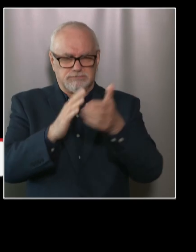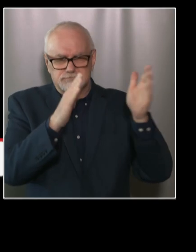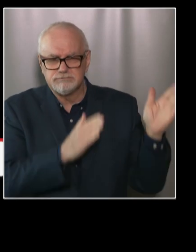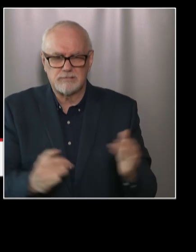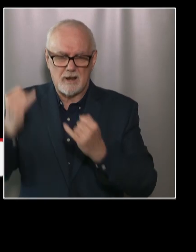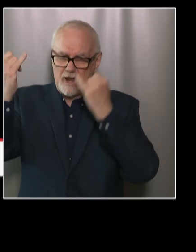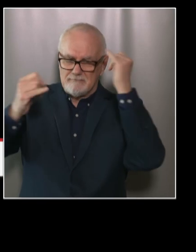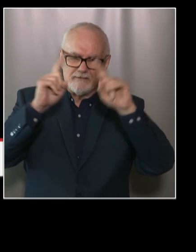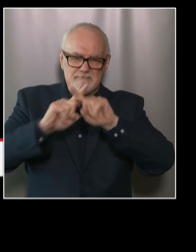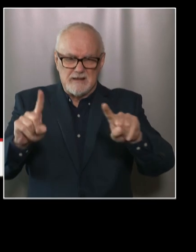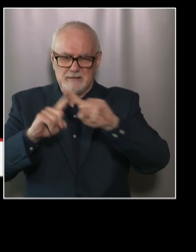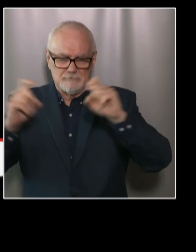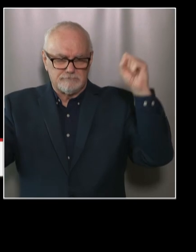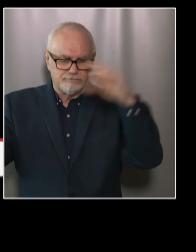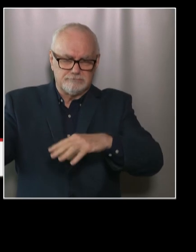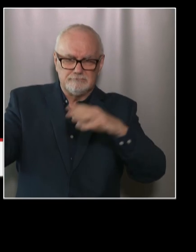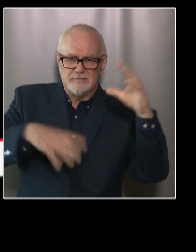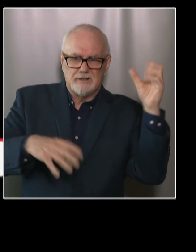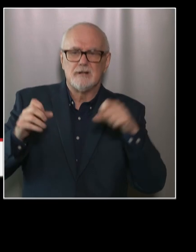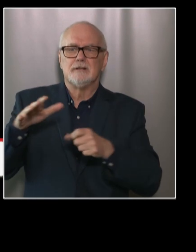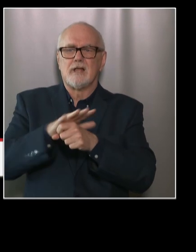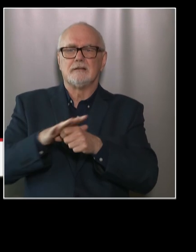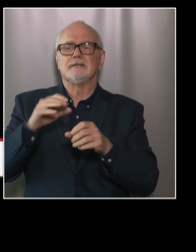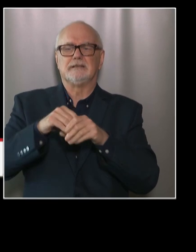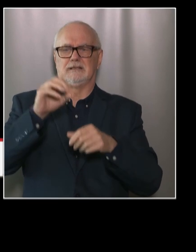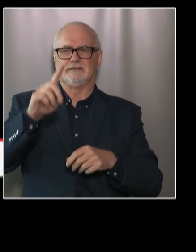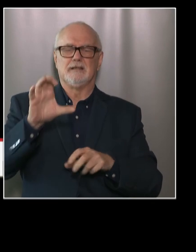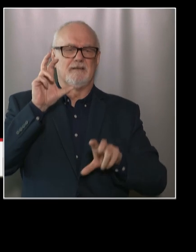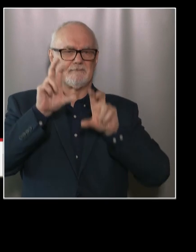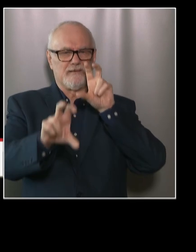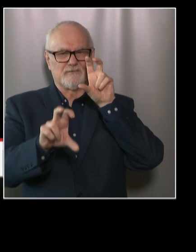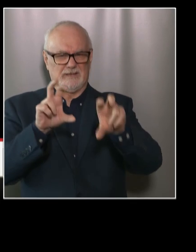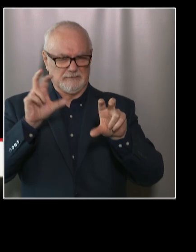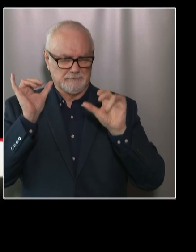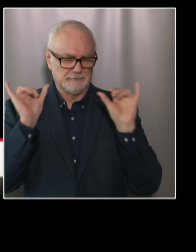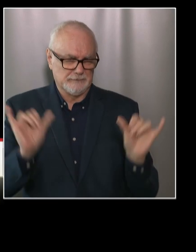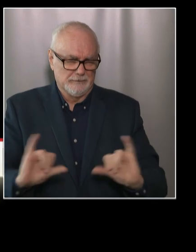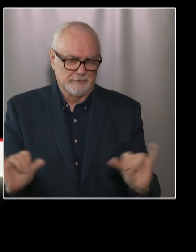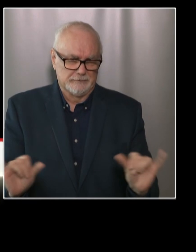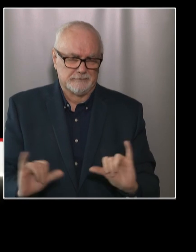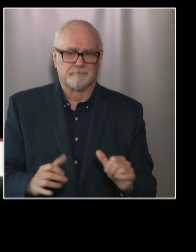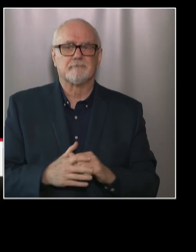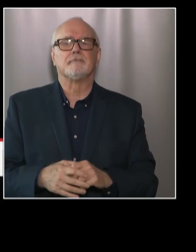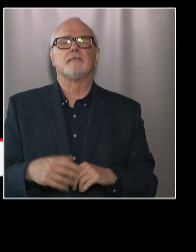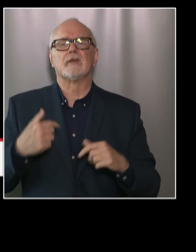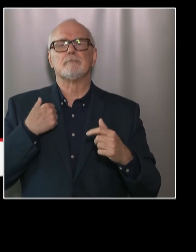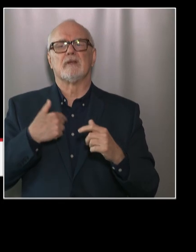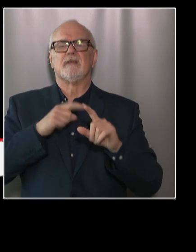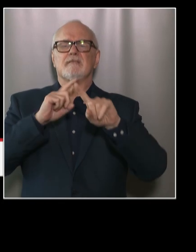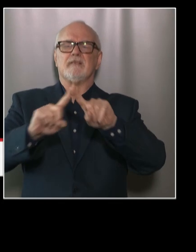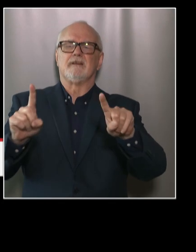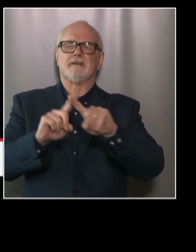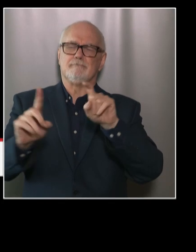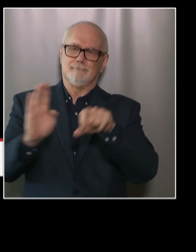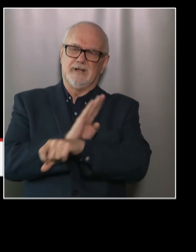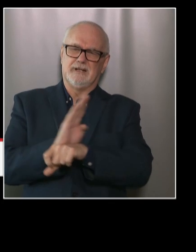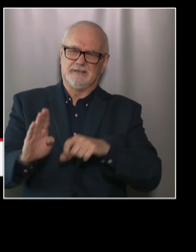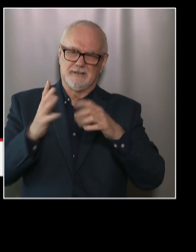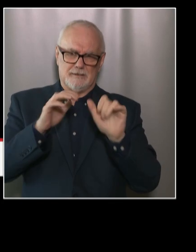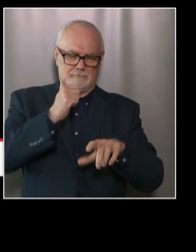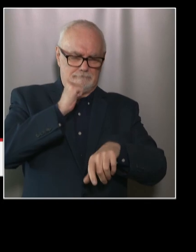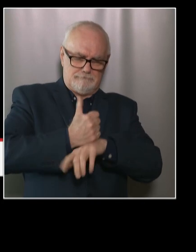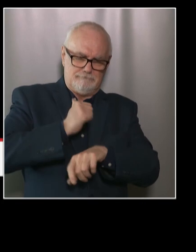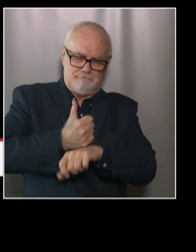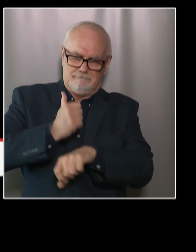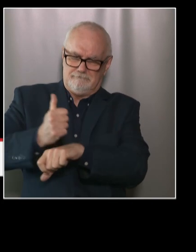With a mixture of office, retail, residential, and hotel, and anchors like the Anthem, the Wharf has the 3 largest debt financings in DC